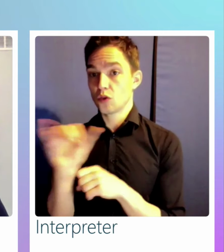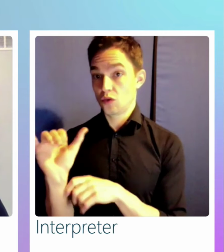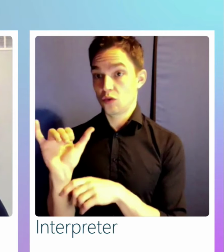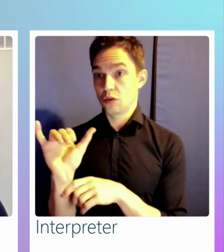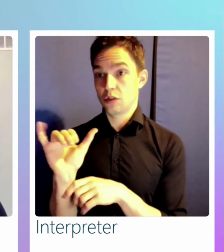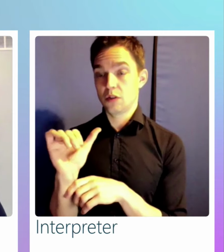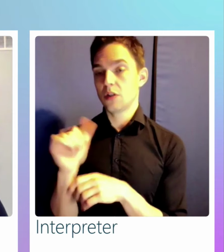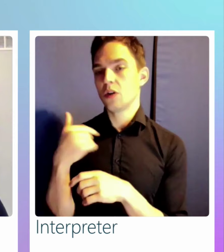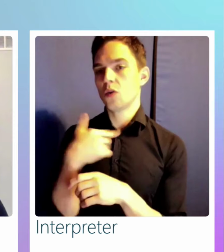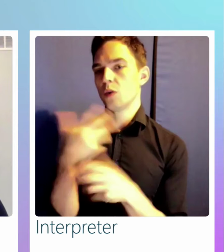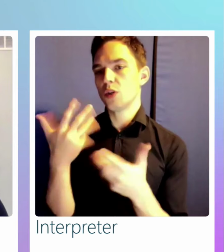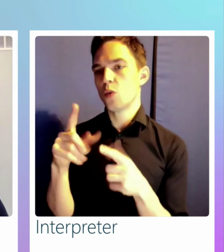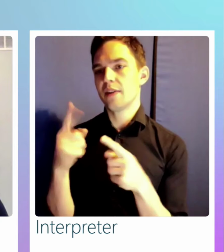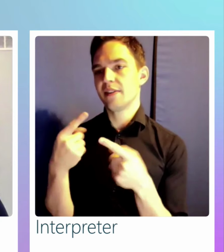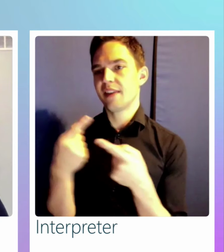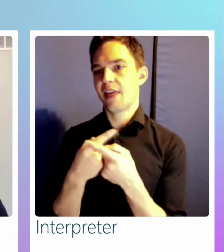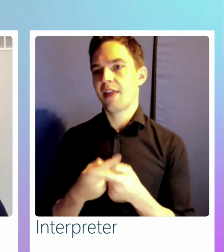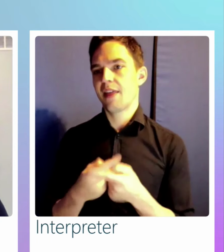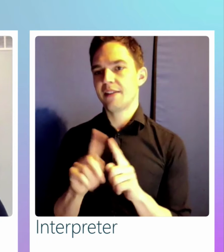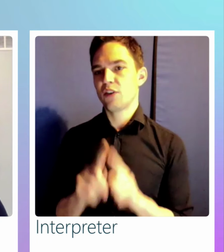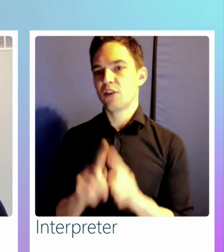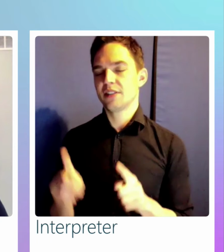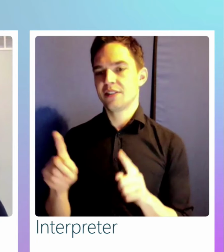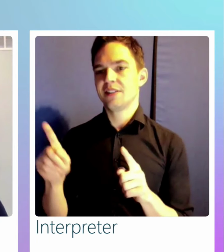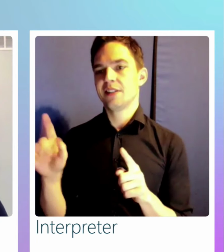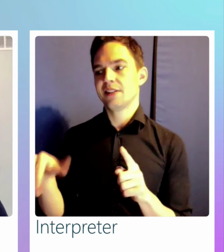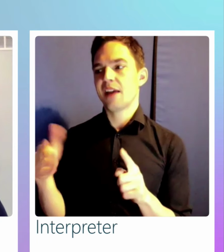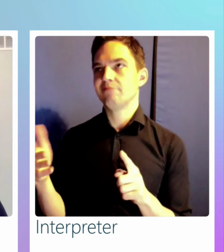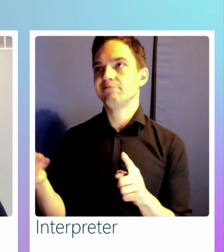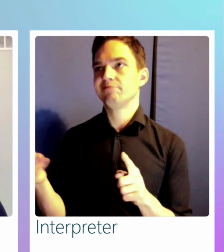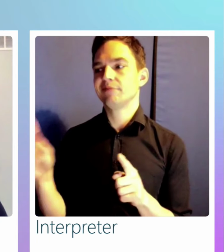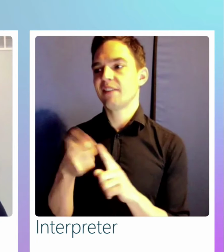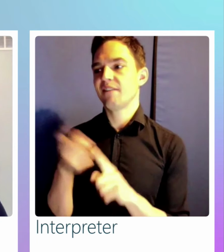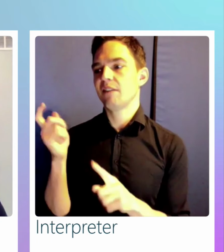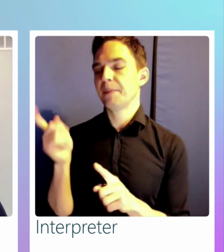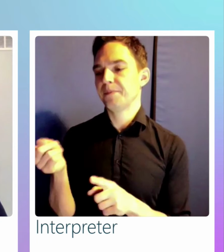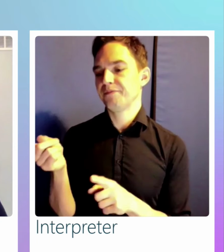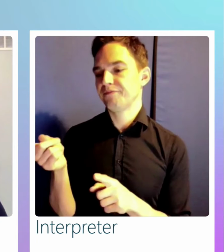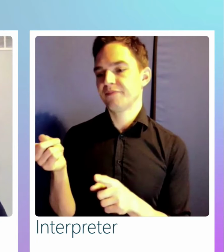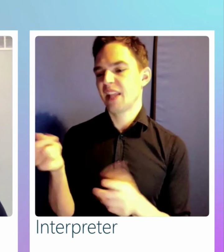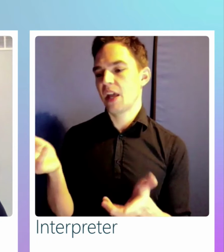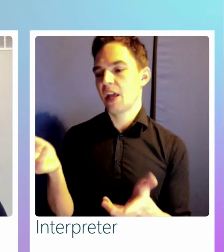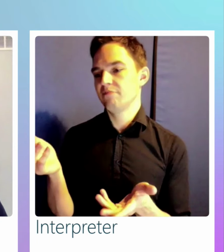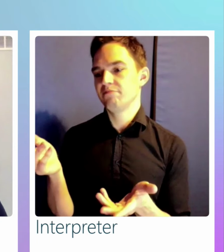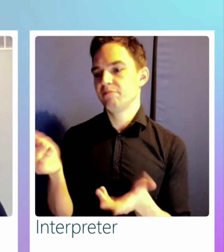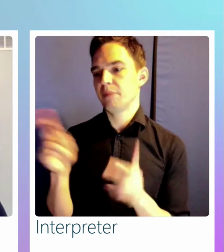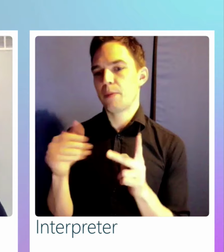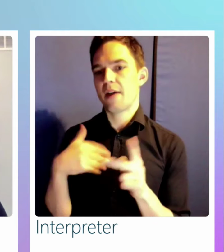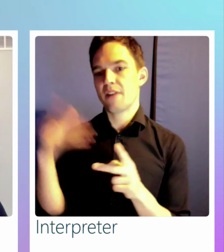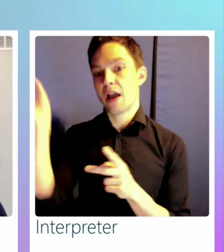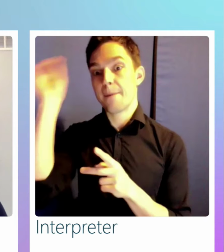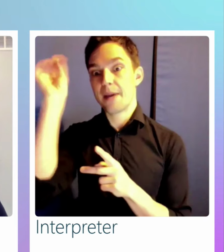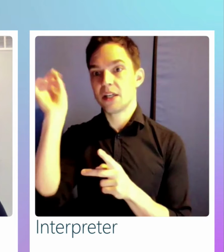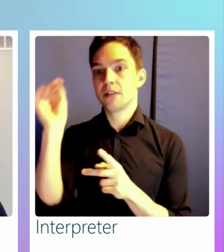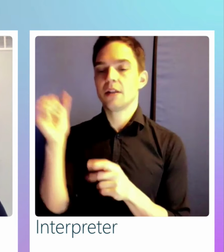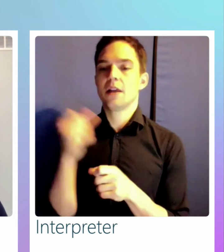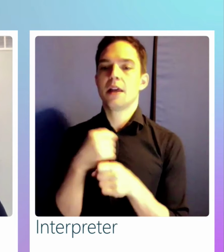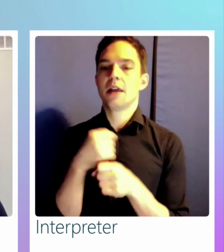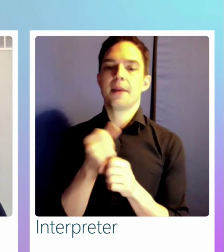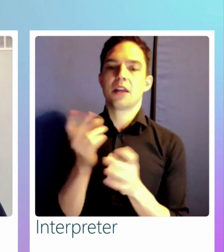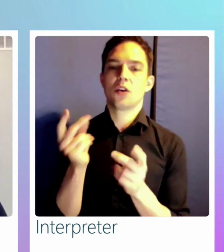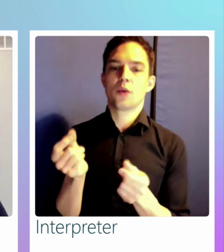don't want these differences. They kind of arise from just people having opinions and having to make quick